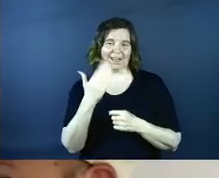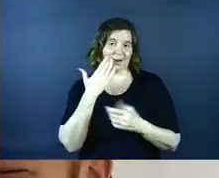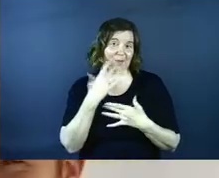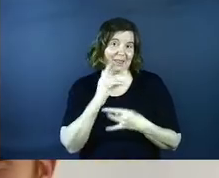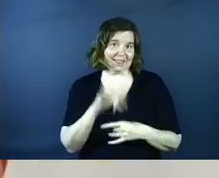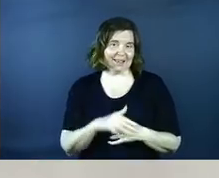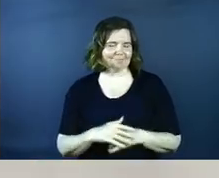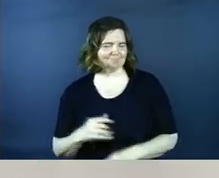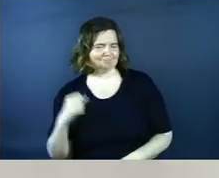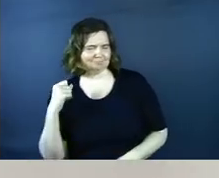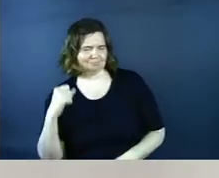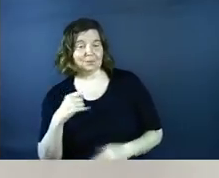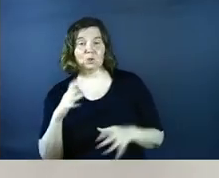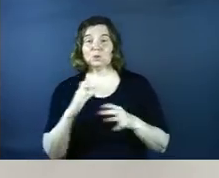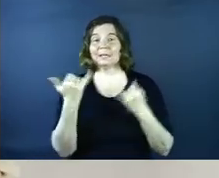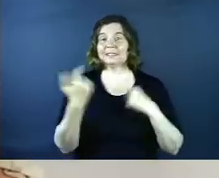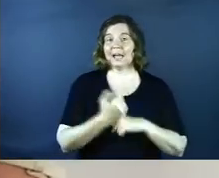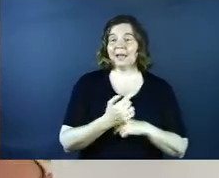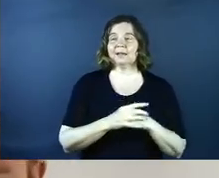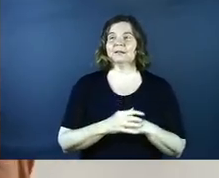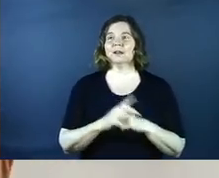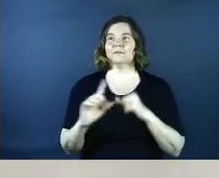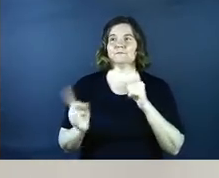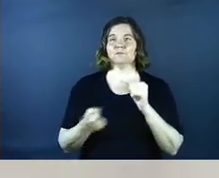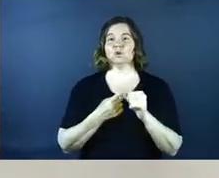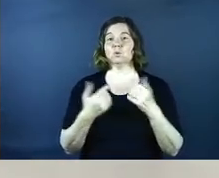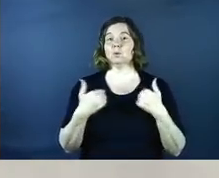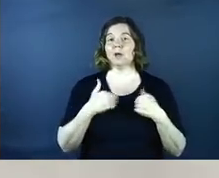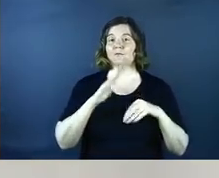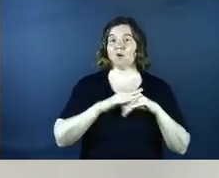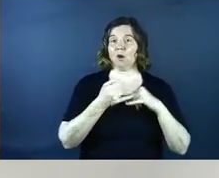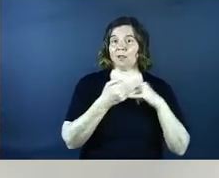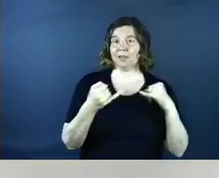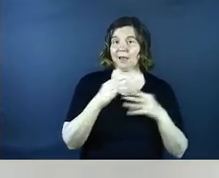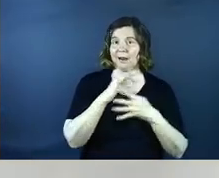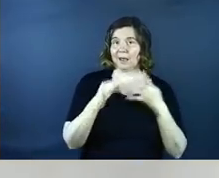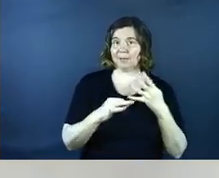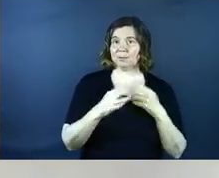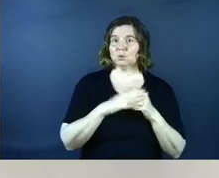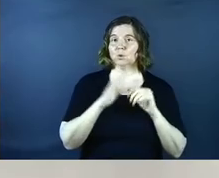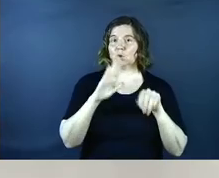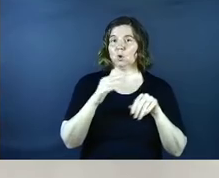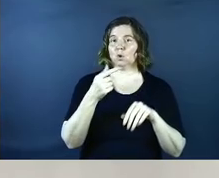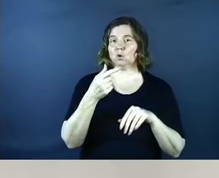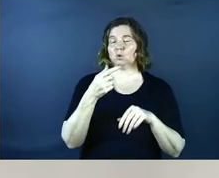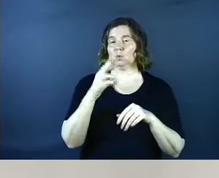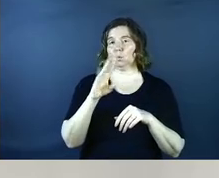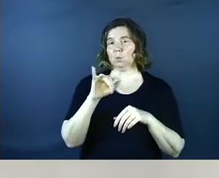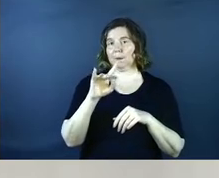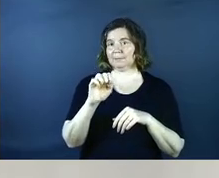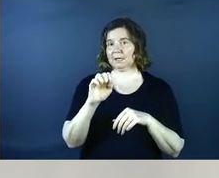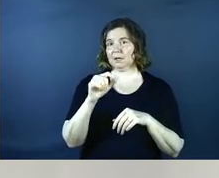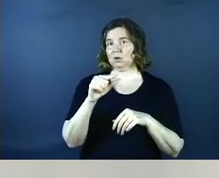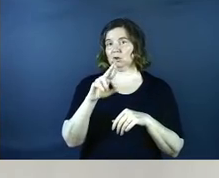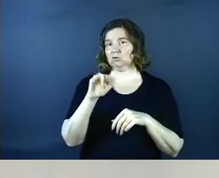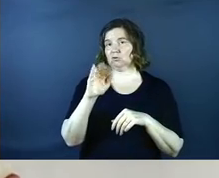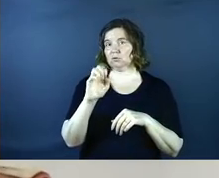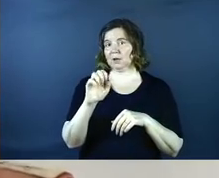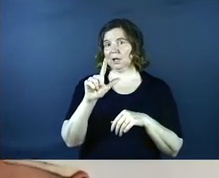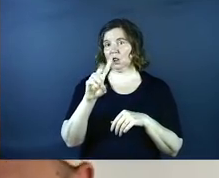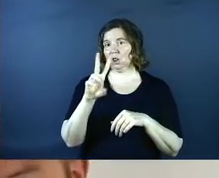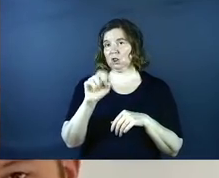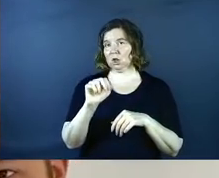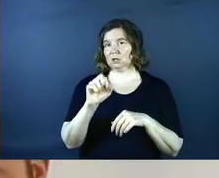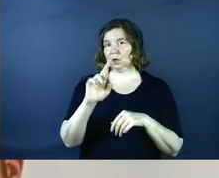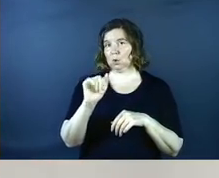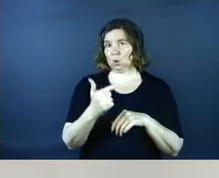that. You can do that today. So first off, we have our online option, which is you can go to our website, which is gracelawton.org, and you can